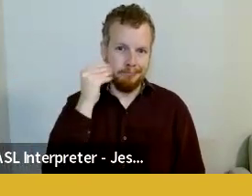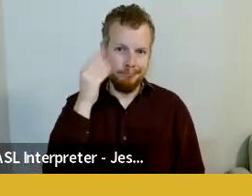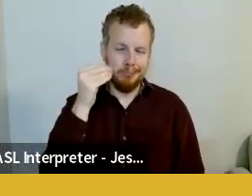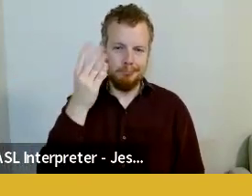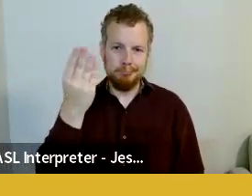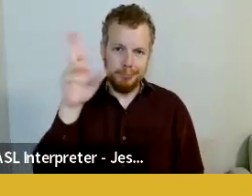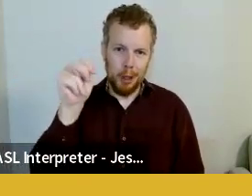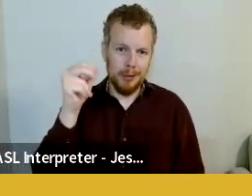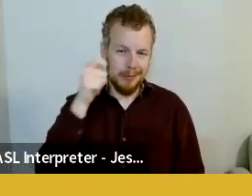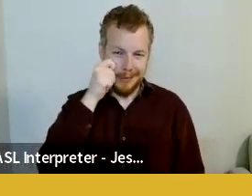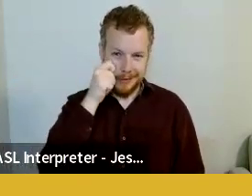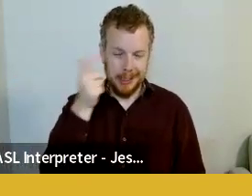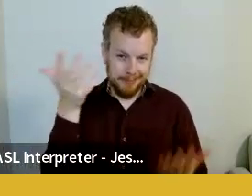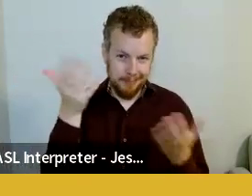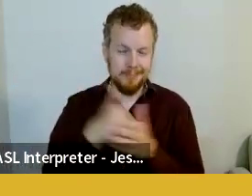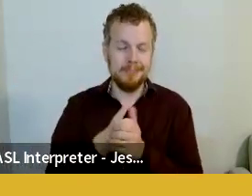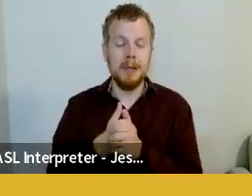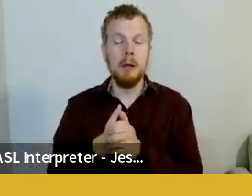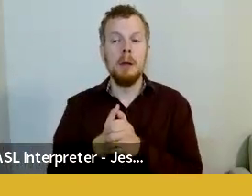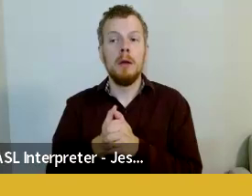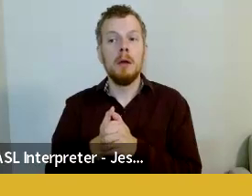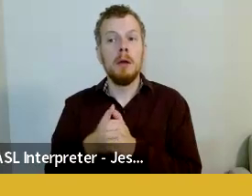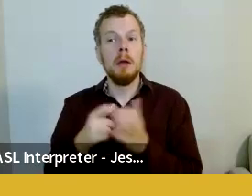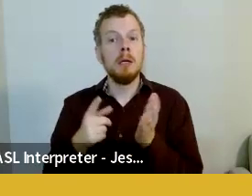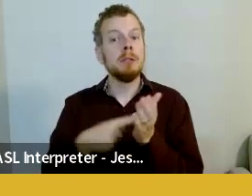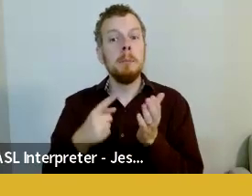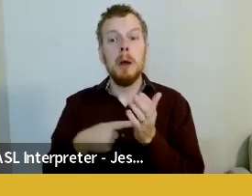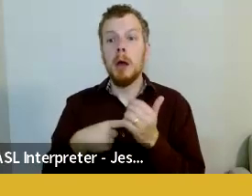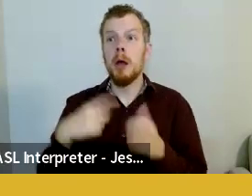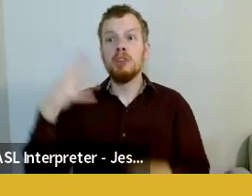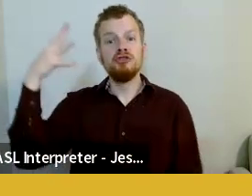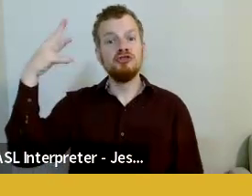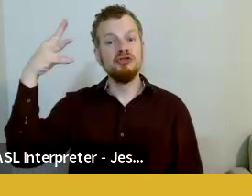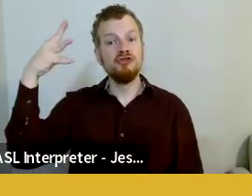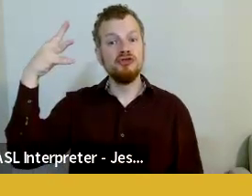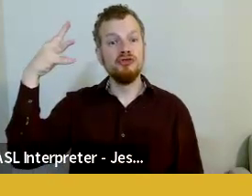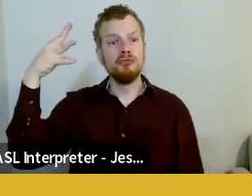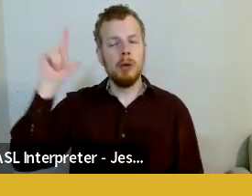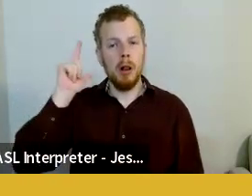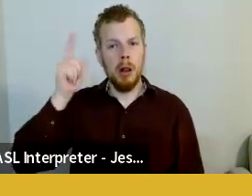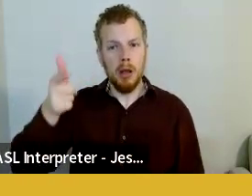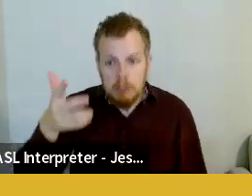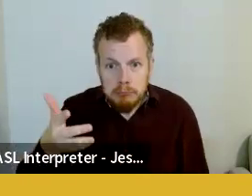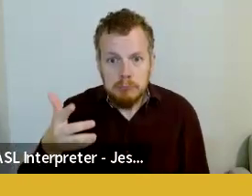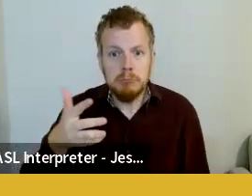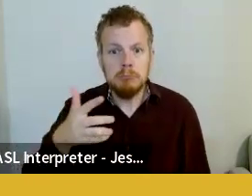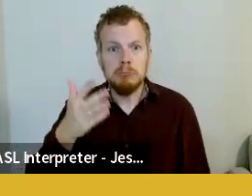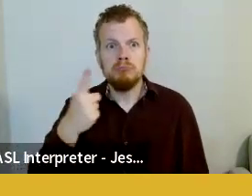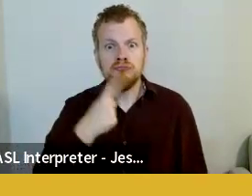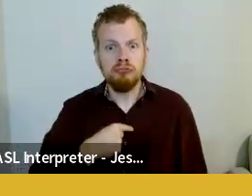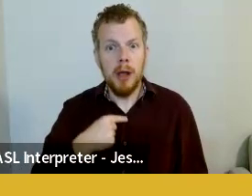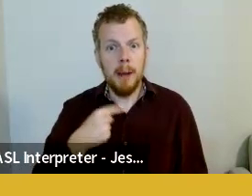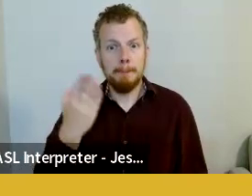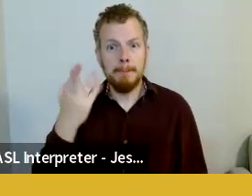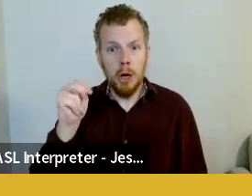some point. And symptoms can take a few hours to show up and can worsen over the next day.